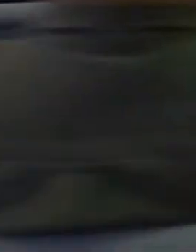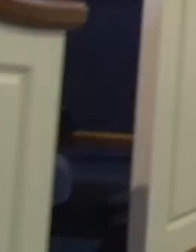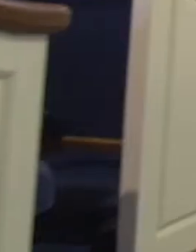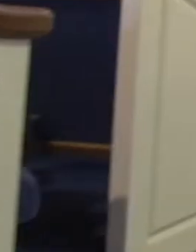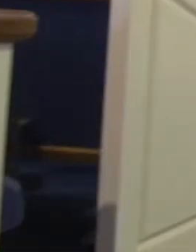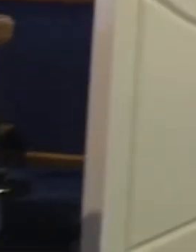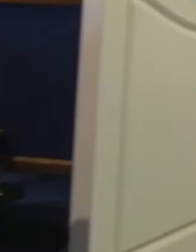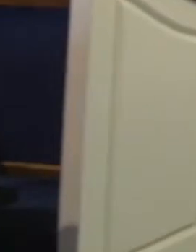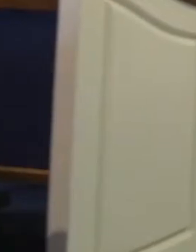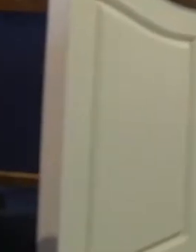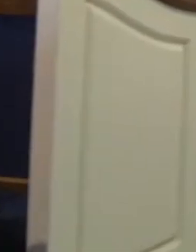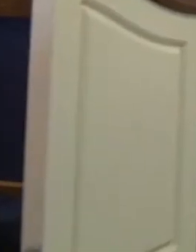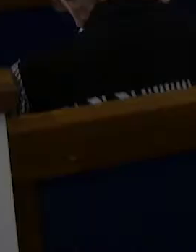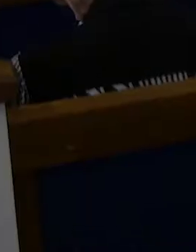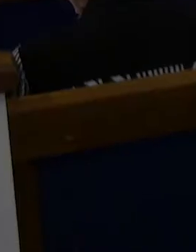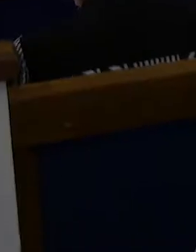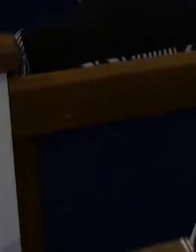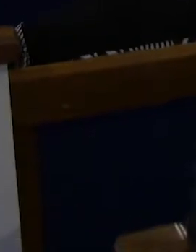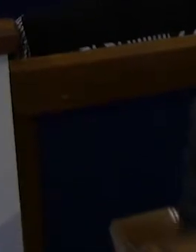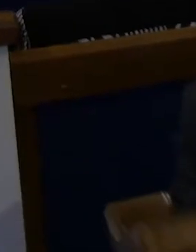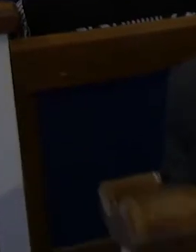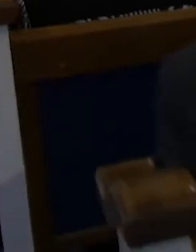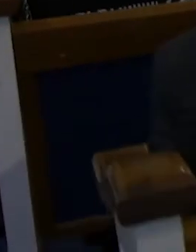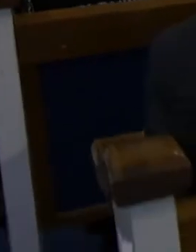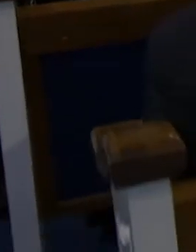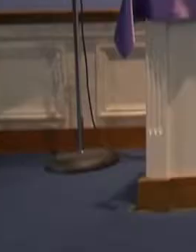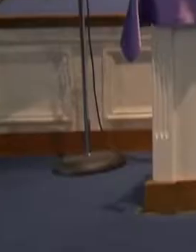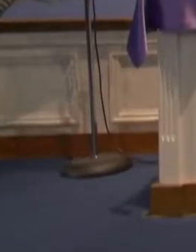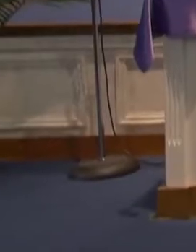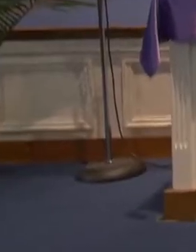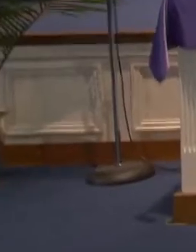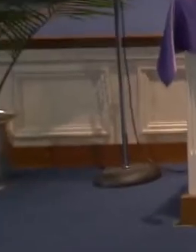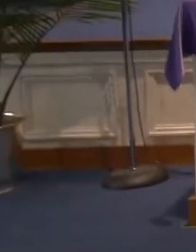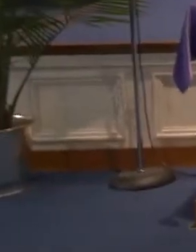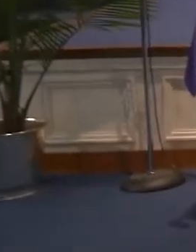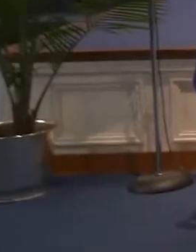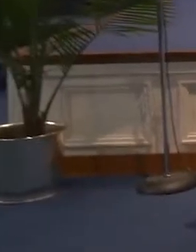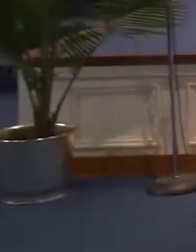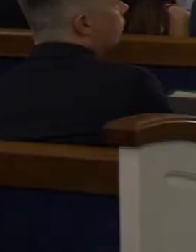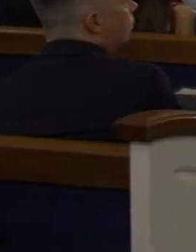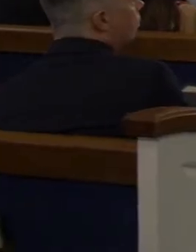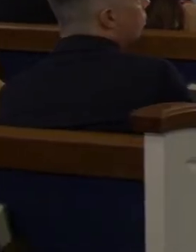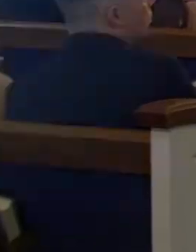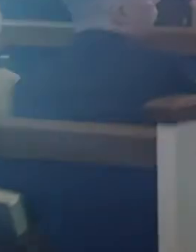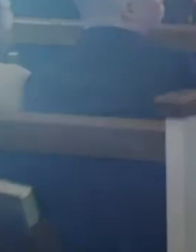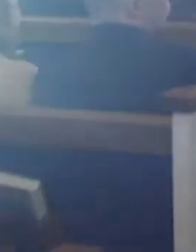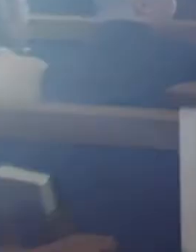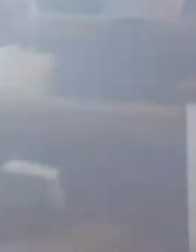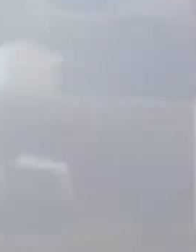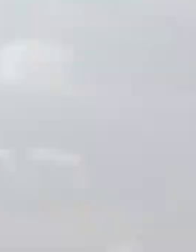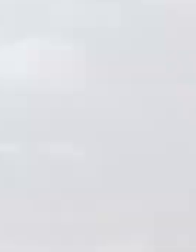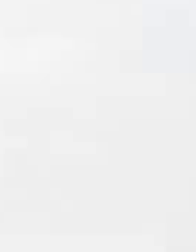There should be a passion in our heart to tell everybody how they can come to know Jesus Christ.